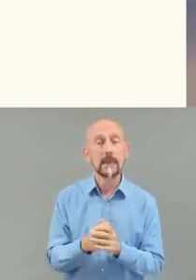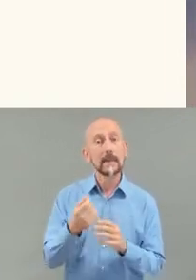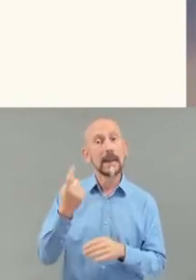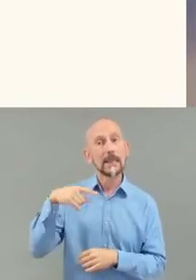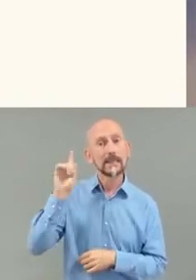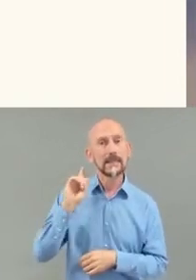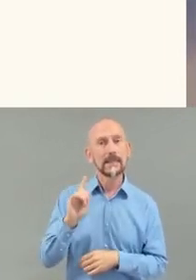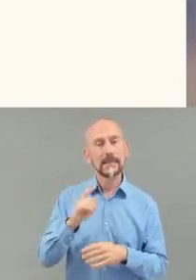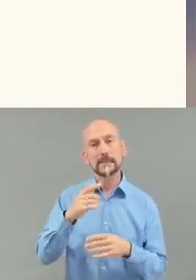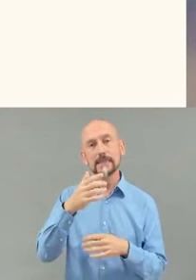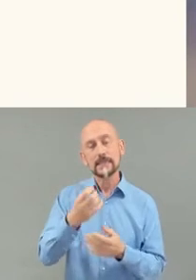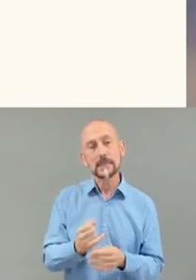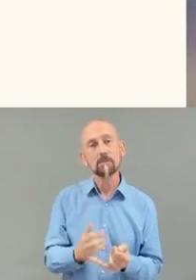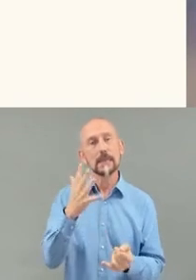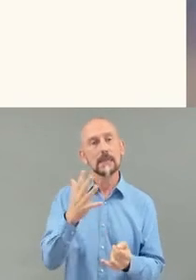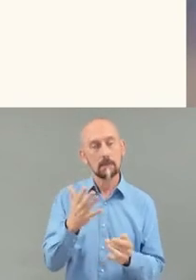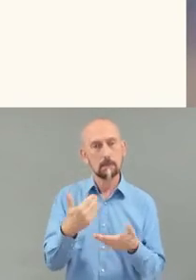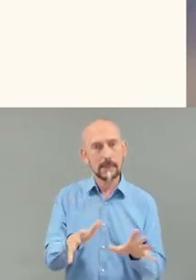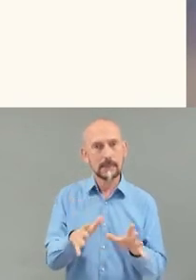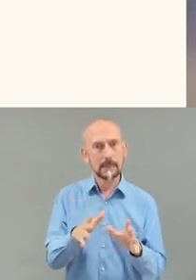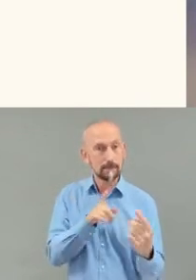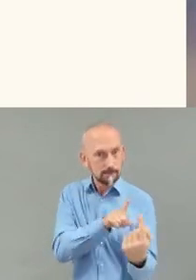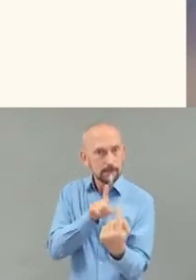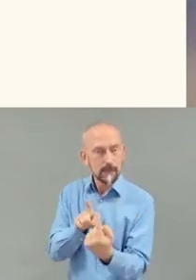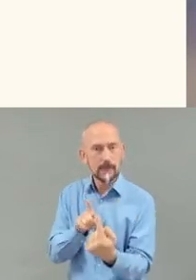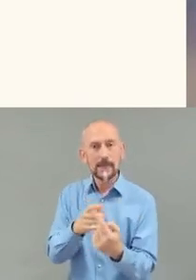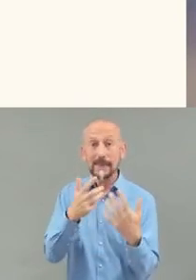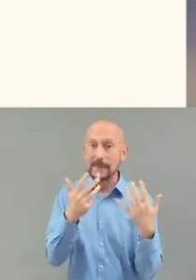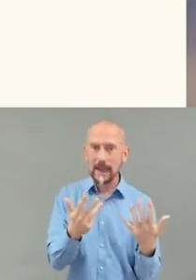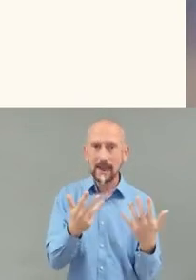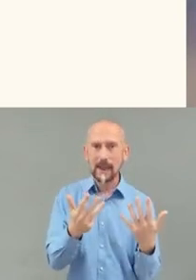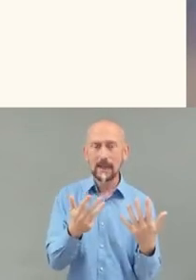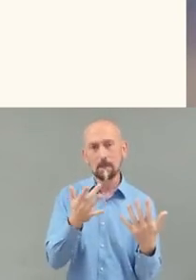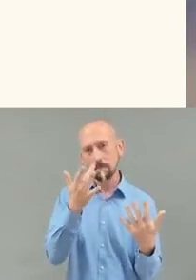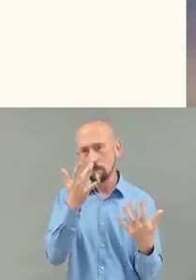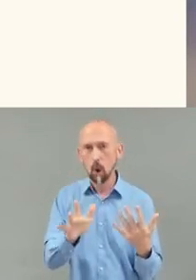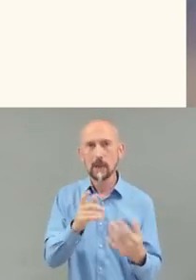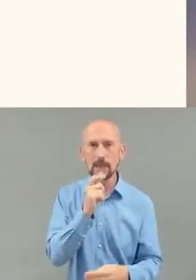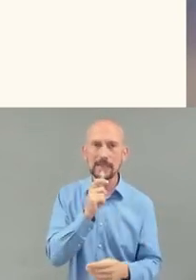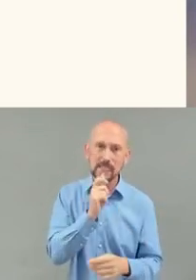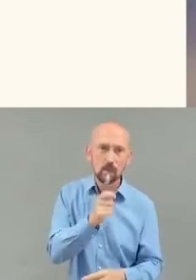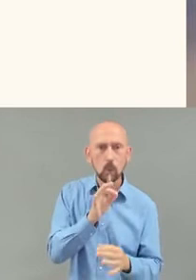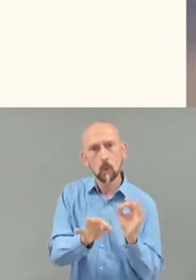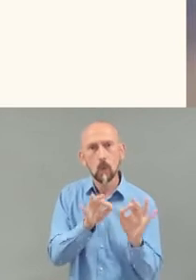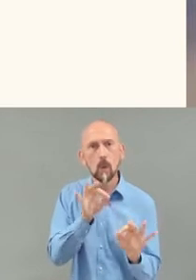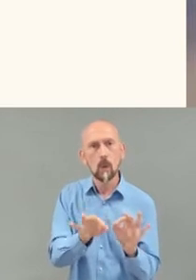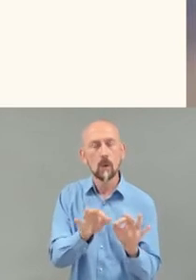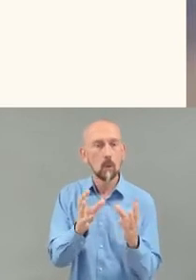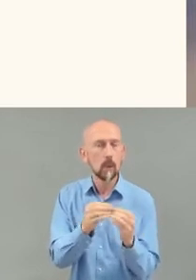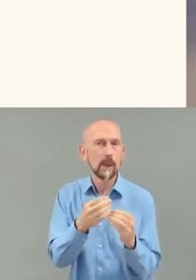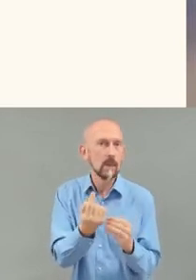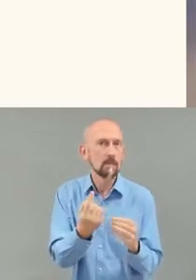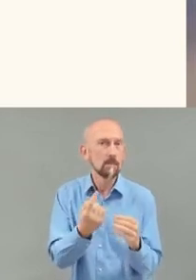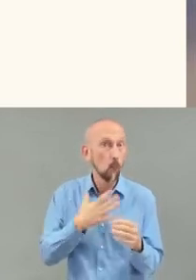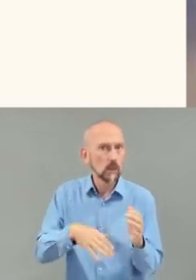mock interviews with aspiring trainees. Over the last couple of months, I've supported